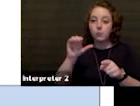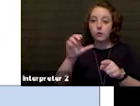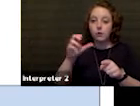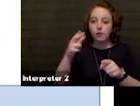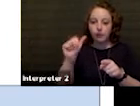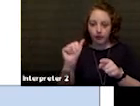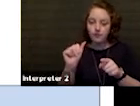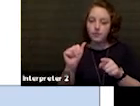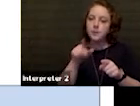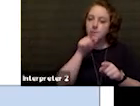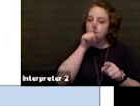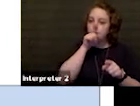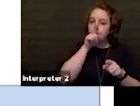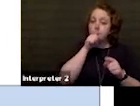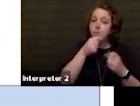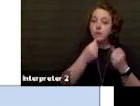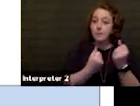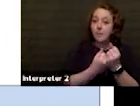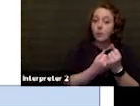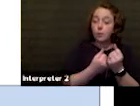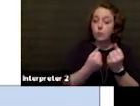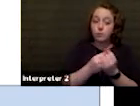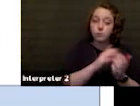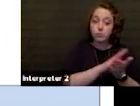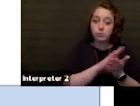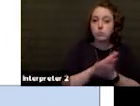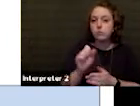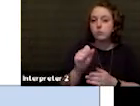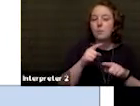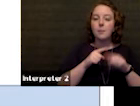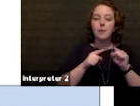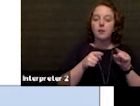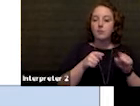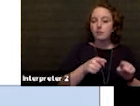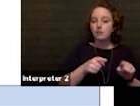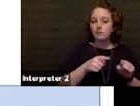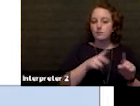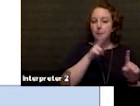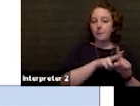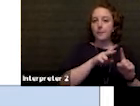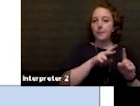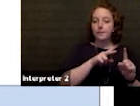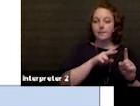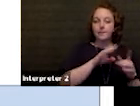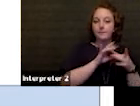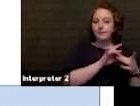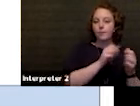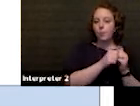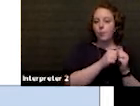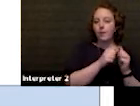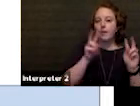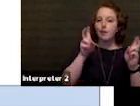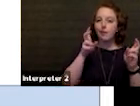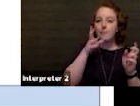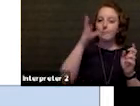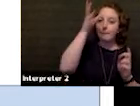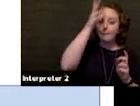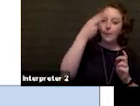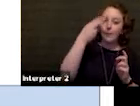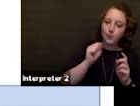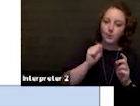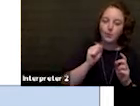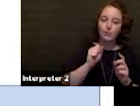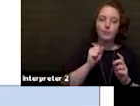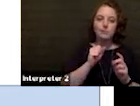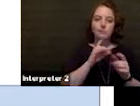back in their assigned their parent high school. There's probably a better name for that, but their core high school.